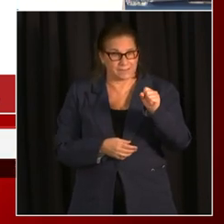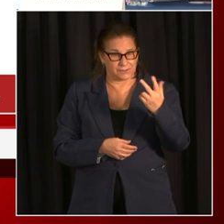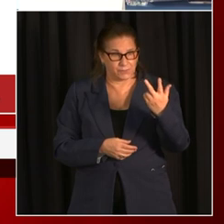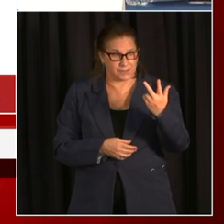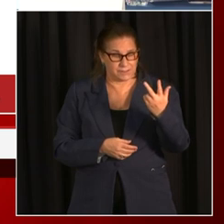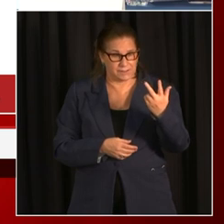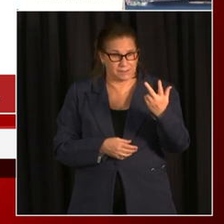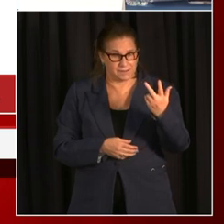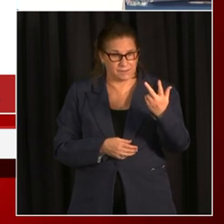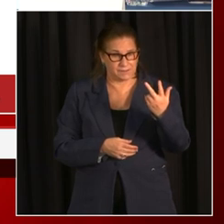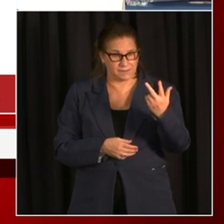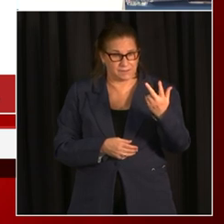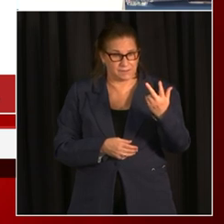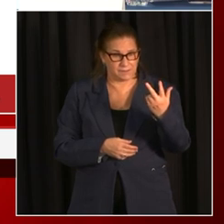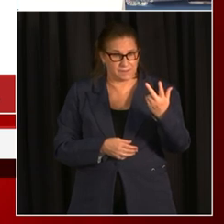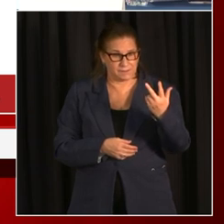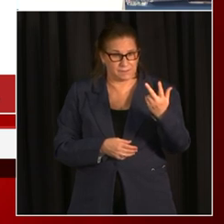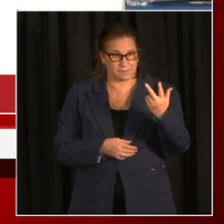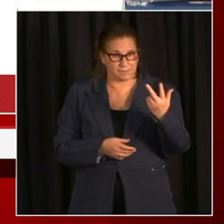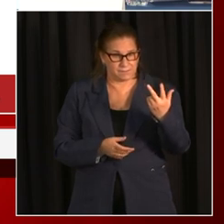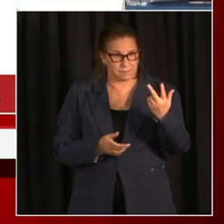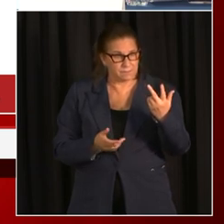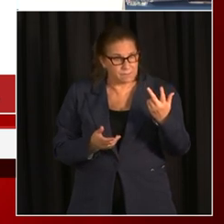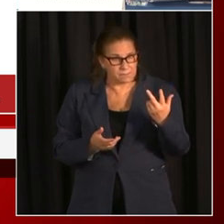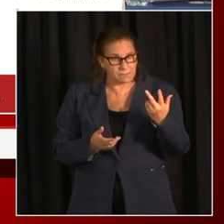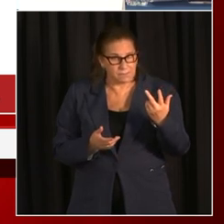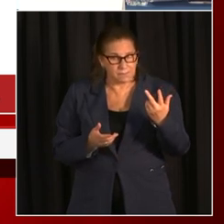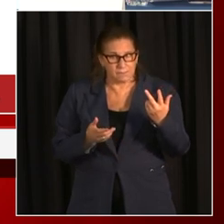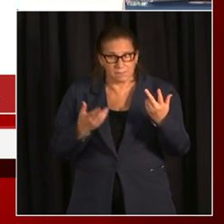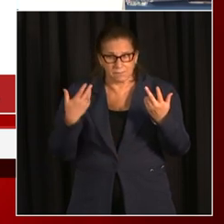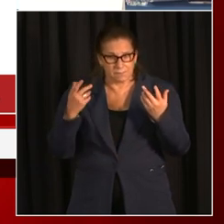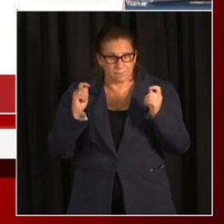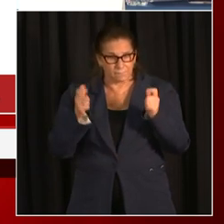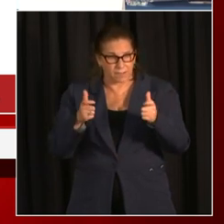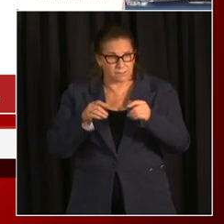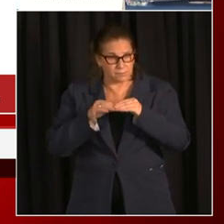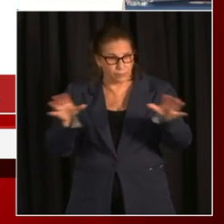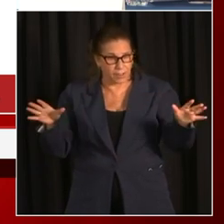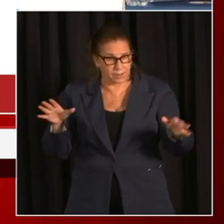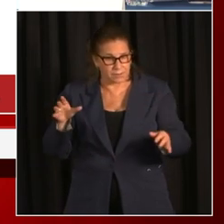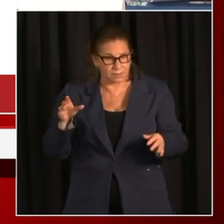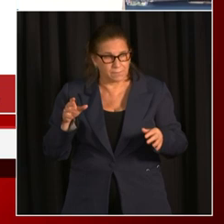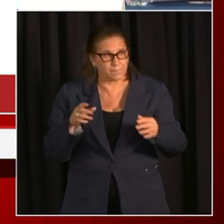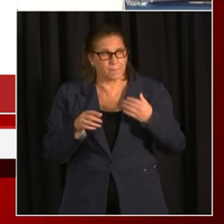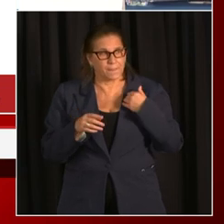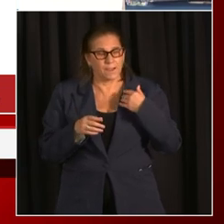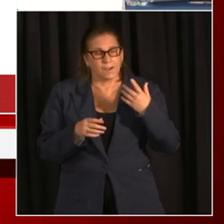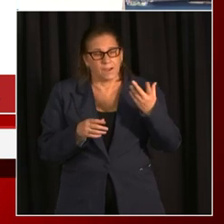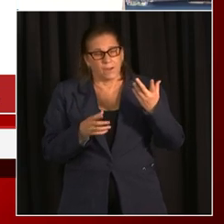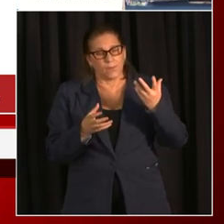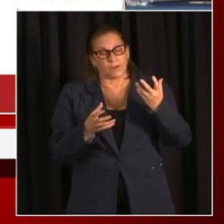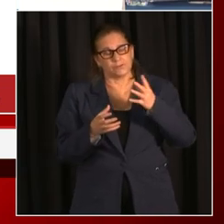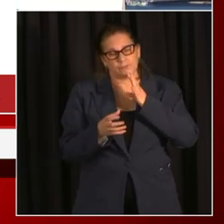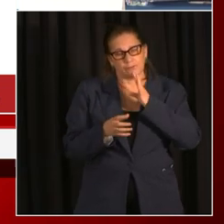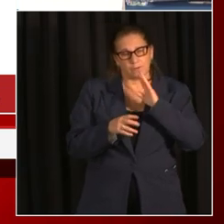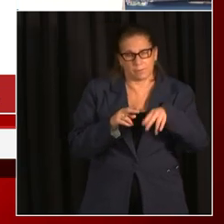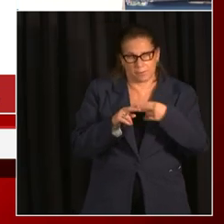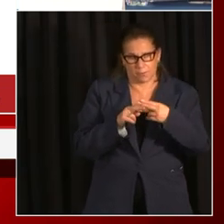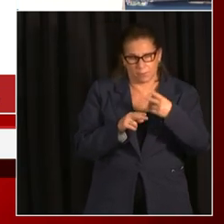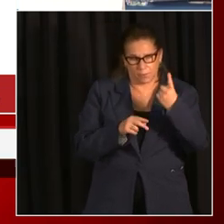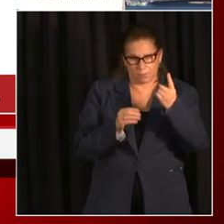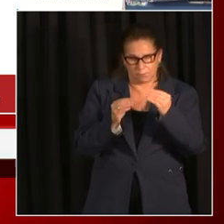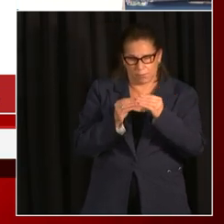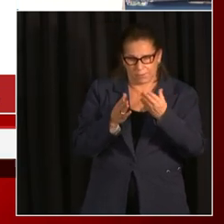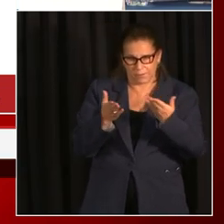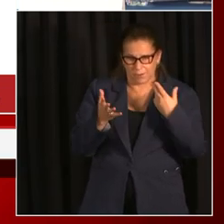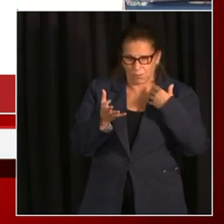fruition. So just these are the things that we like you to keep in mind. And on our last slide, I just want to really reinforce the notion that